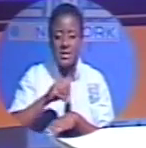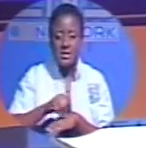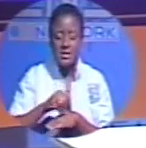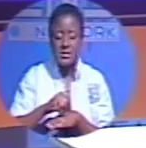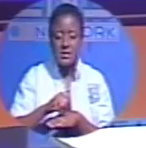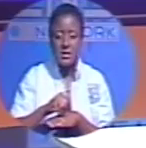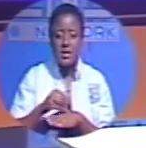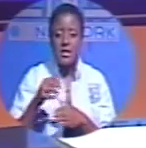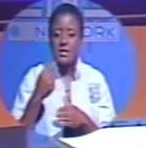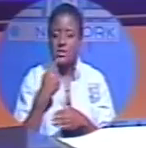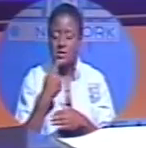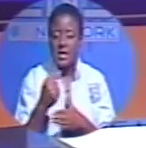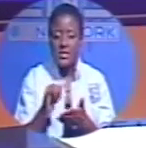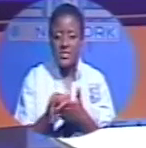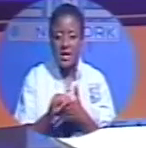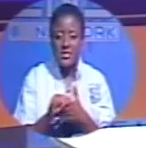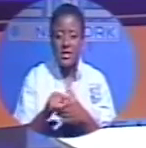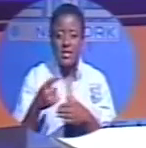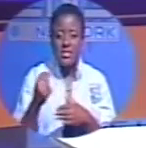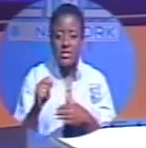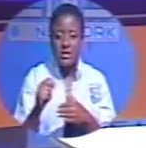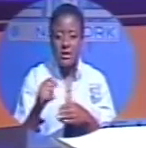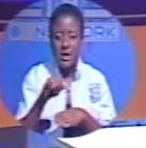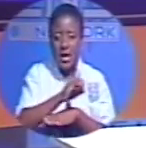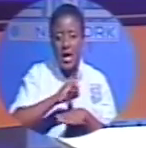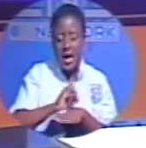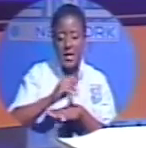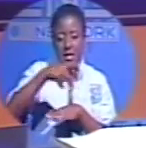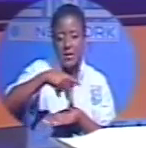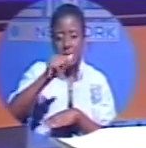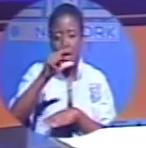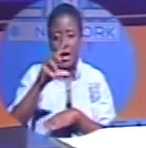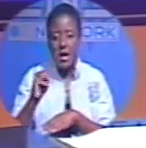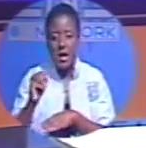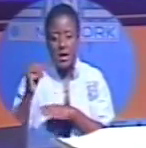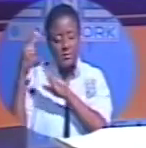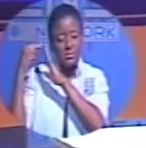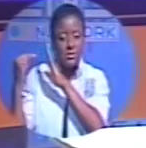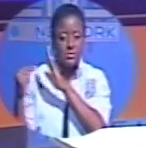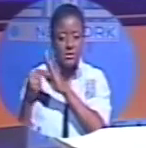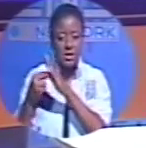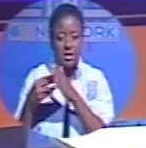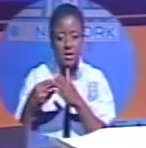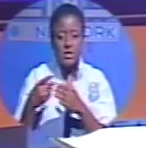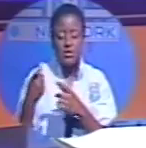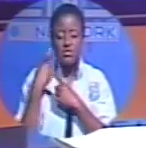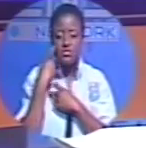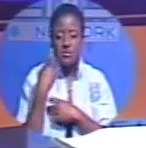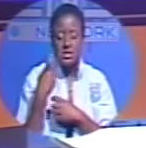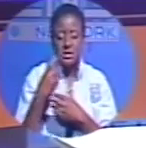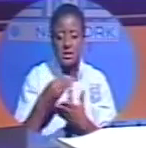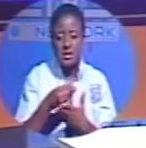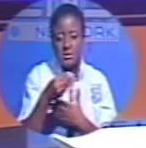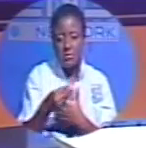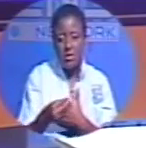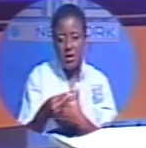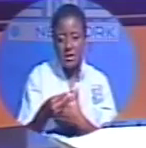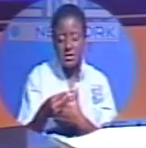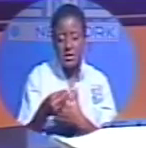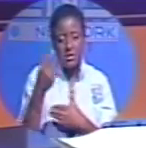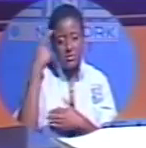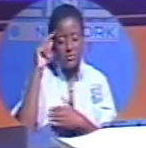under the former administration for the expansion of the Rand Memorial Hospital in Grand Bahama, would be used as a hostel for the